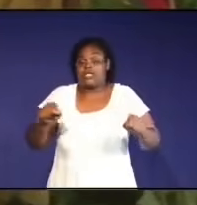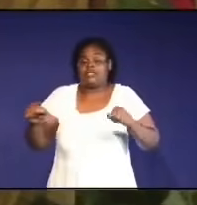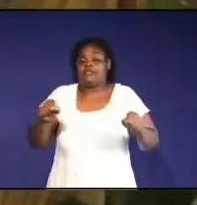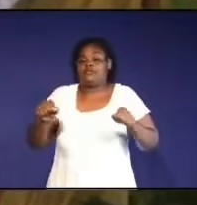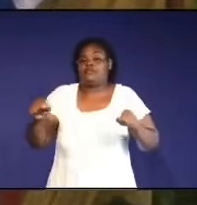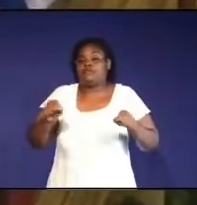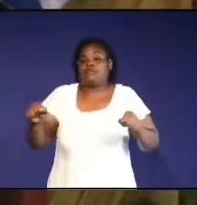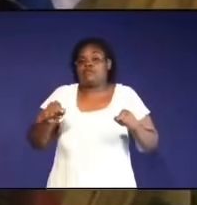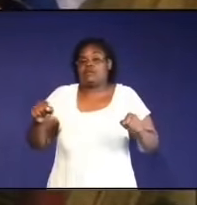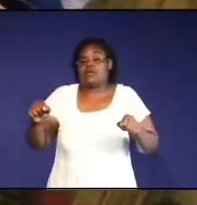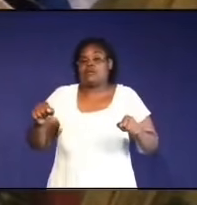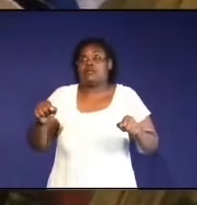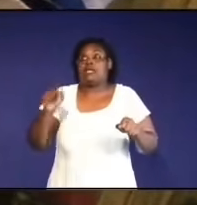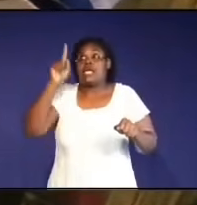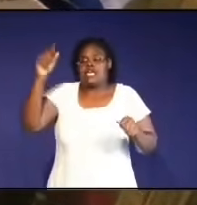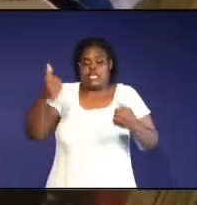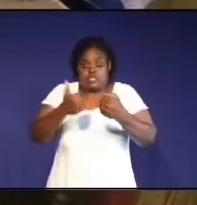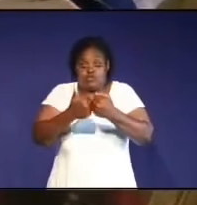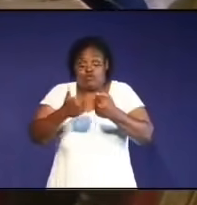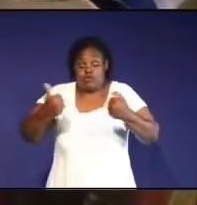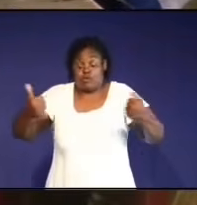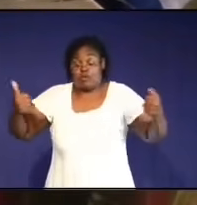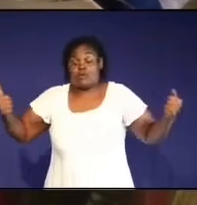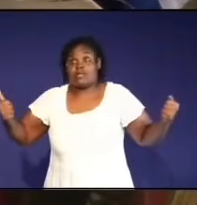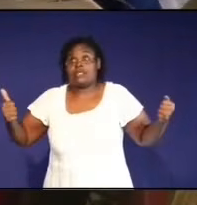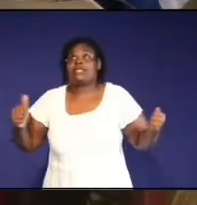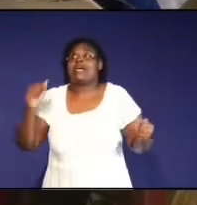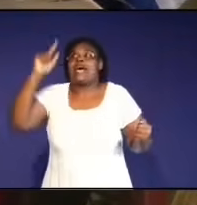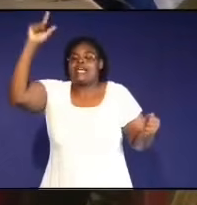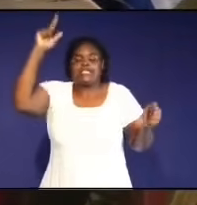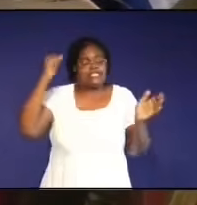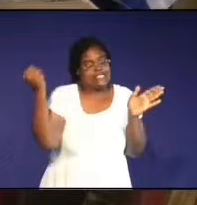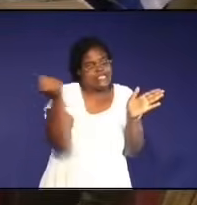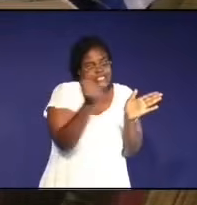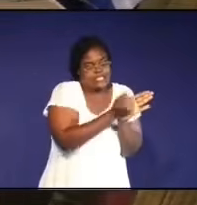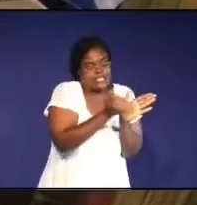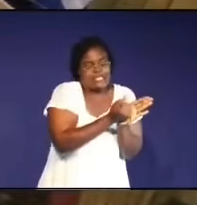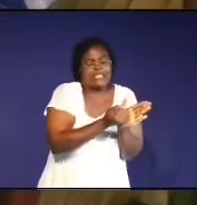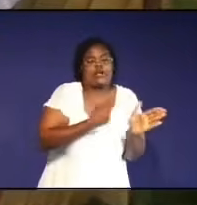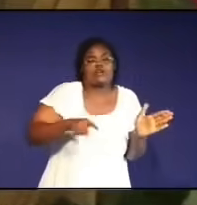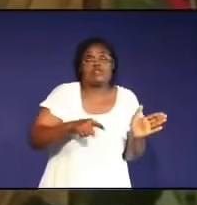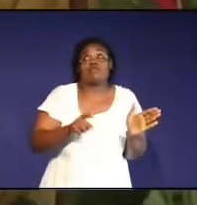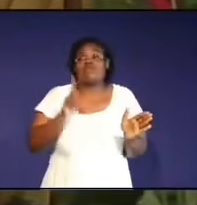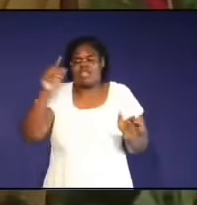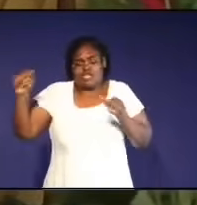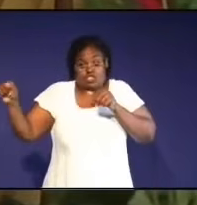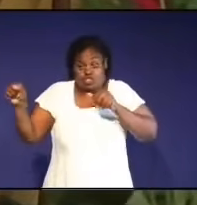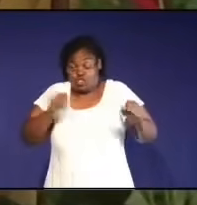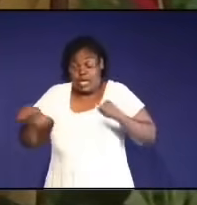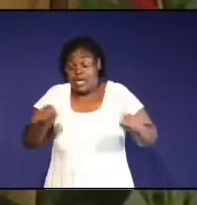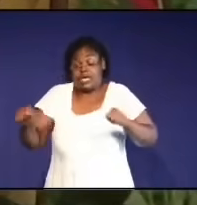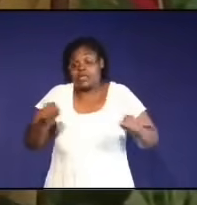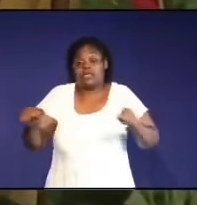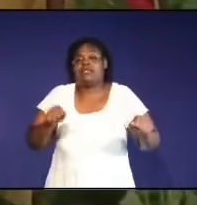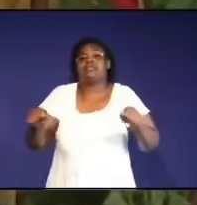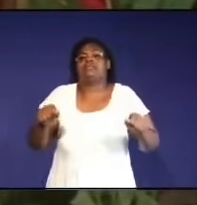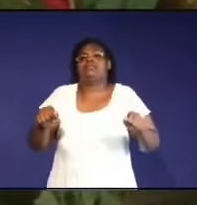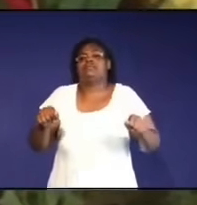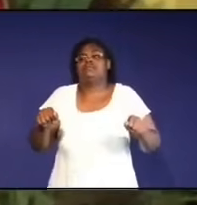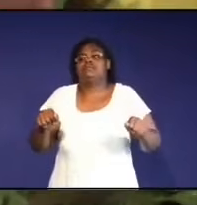us. And he is sealing us. He is shaking us. He